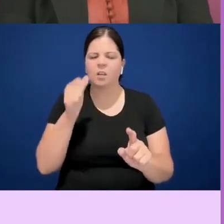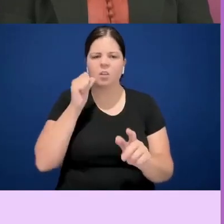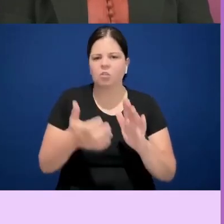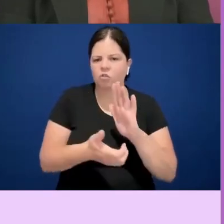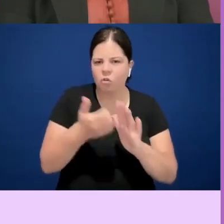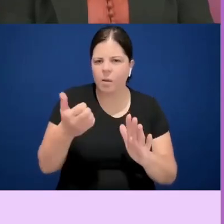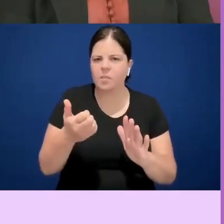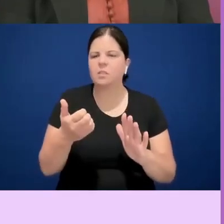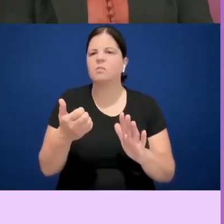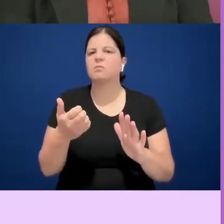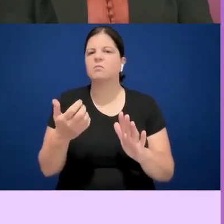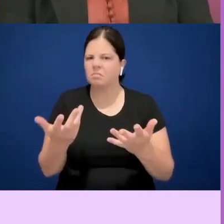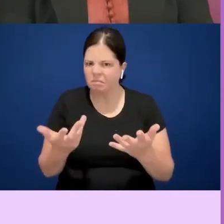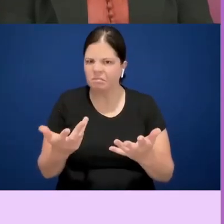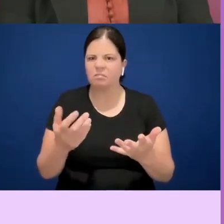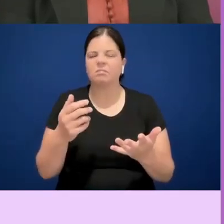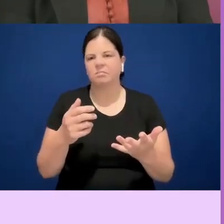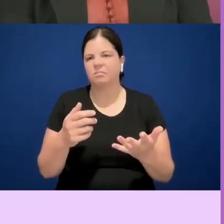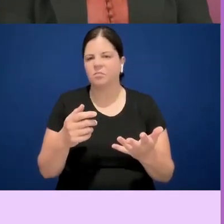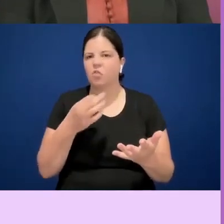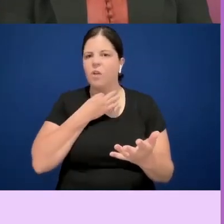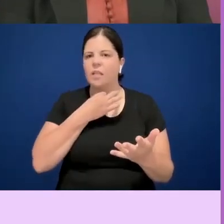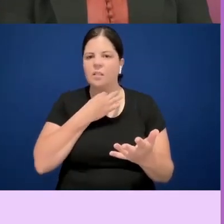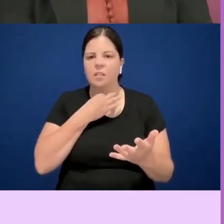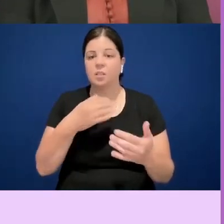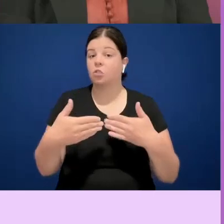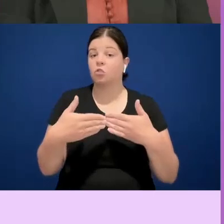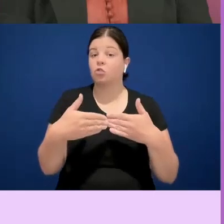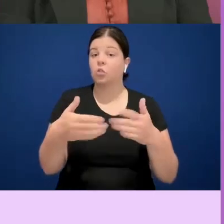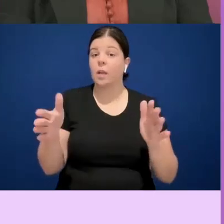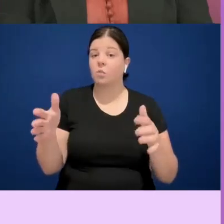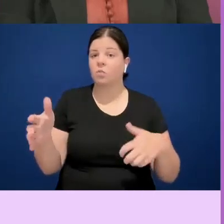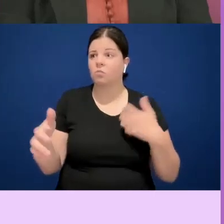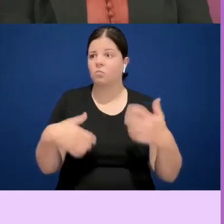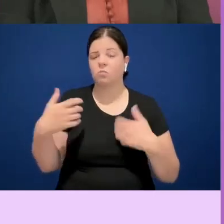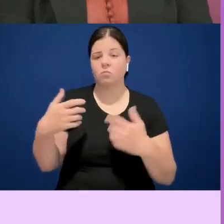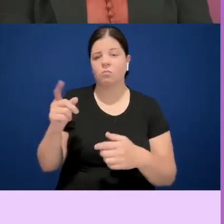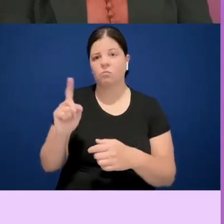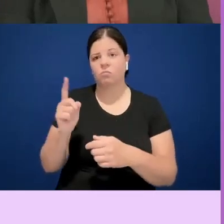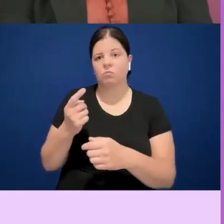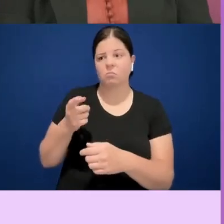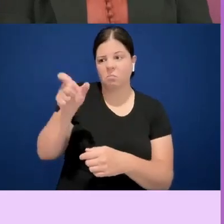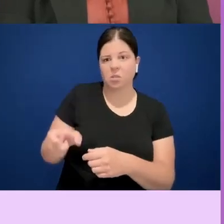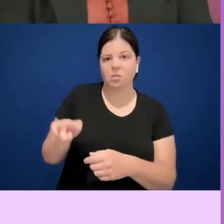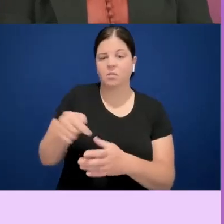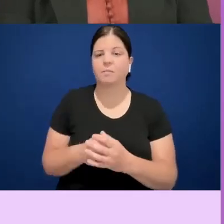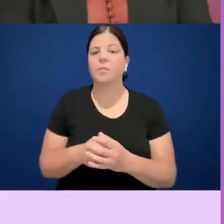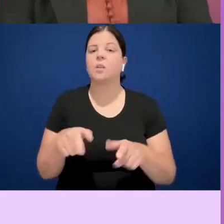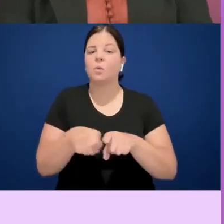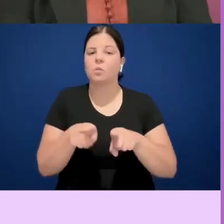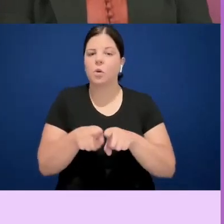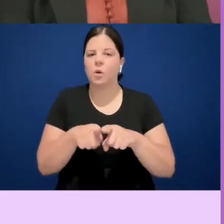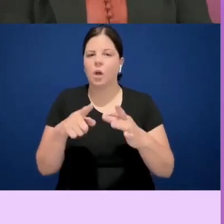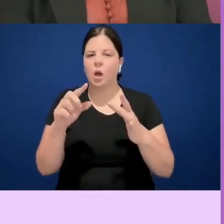risks, general information on allegations received by IBAC about the sector, and insights from IBAC's